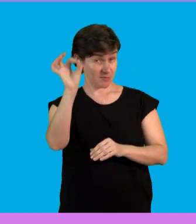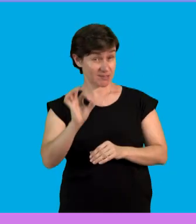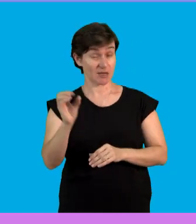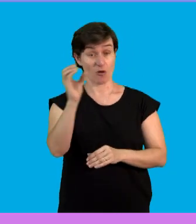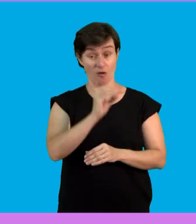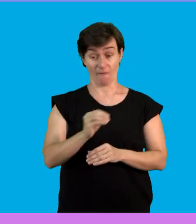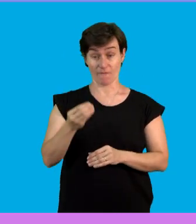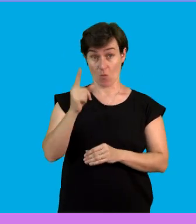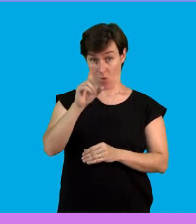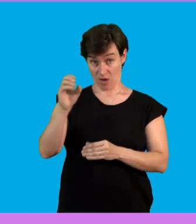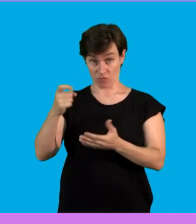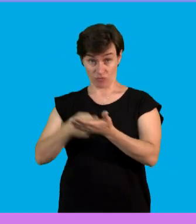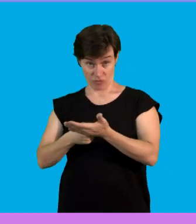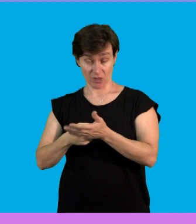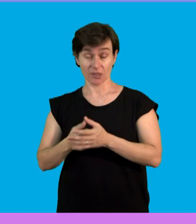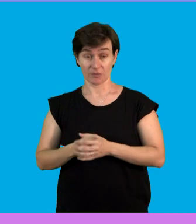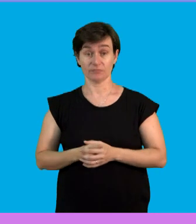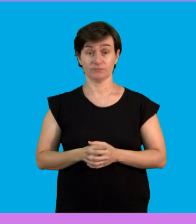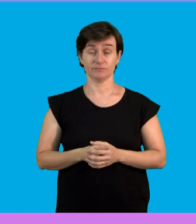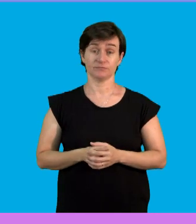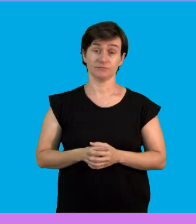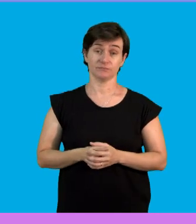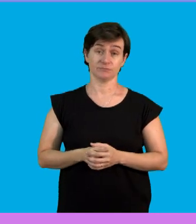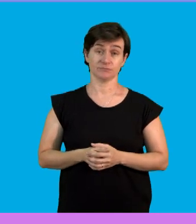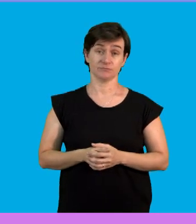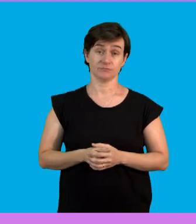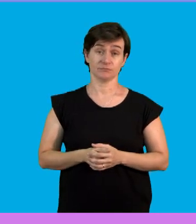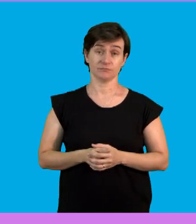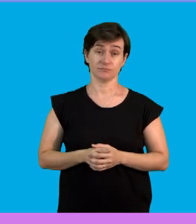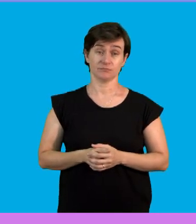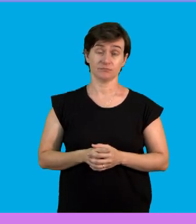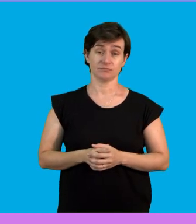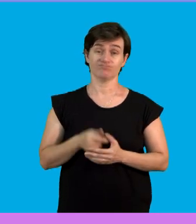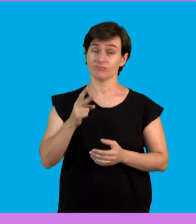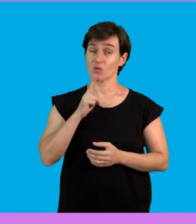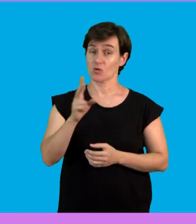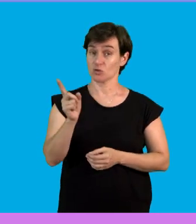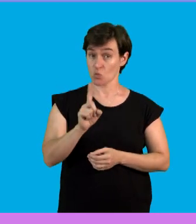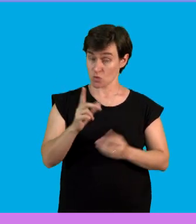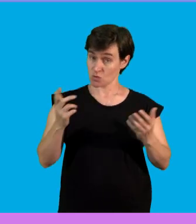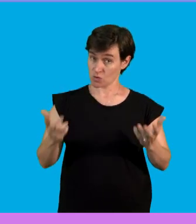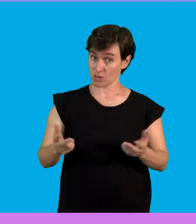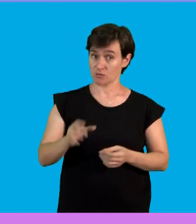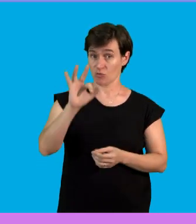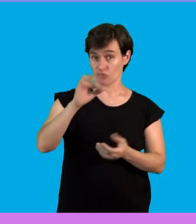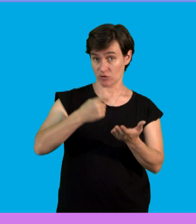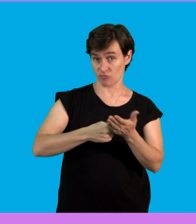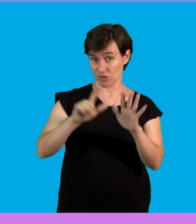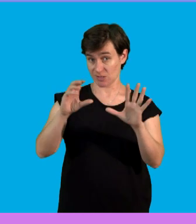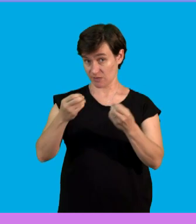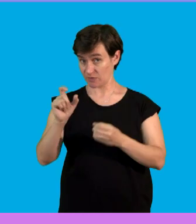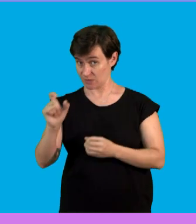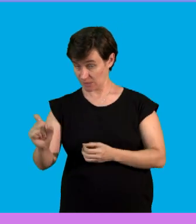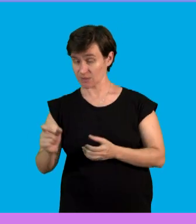3.7% of the deposit value, so it's of 100, and then that will be